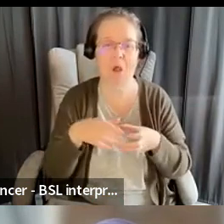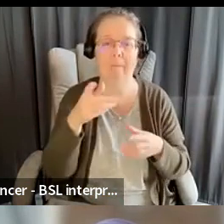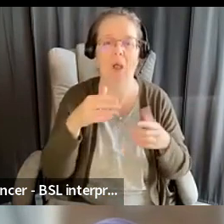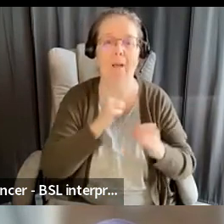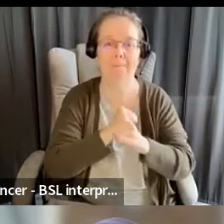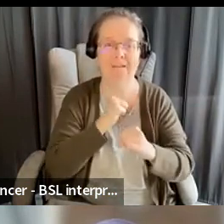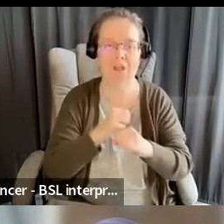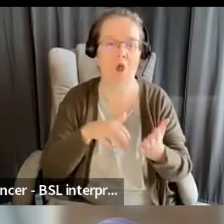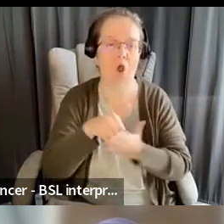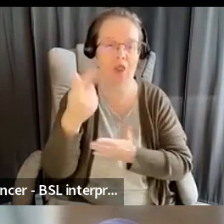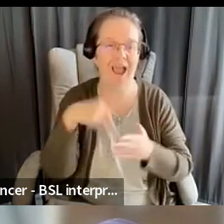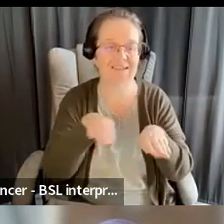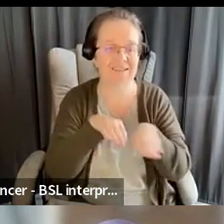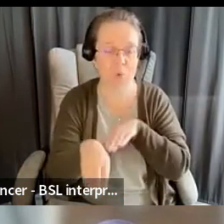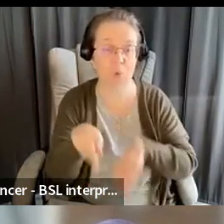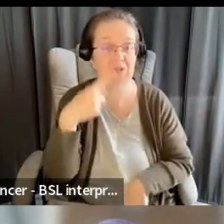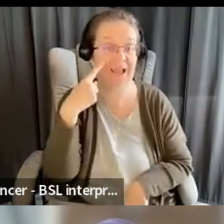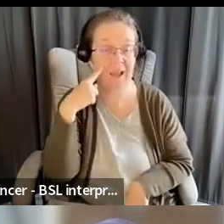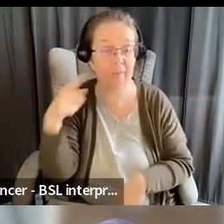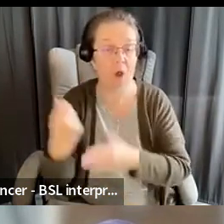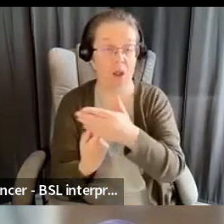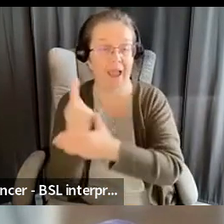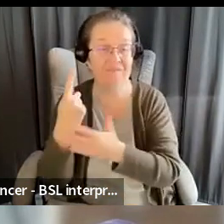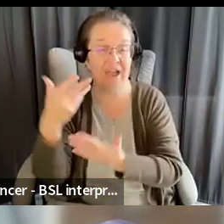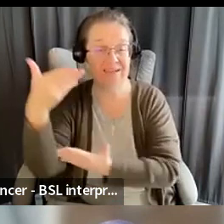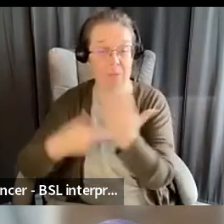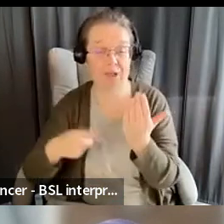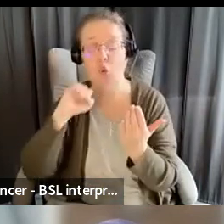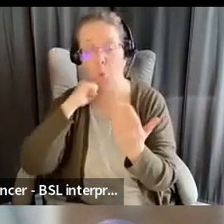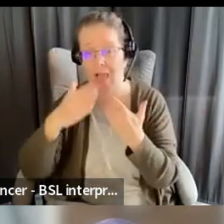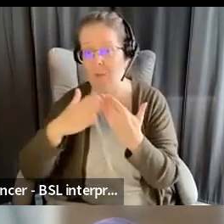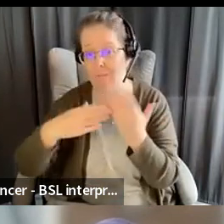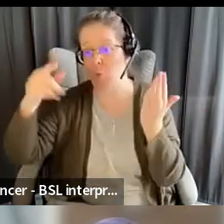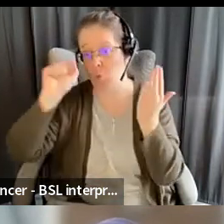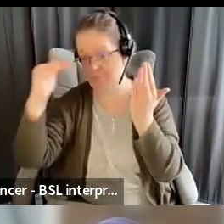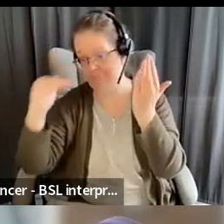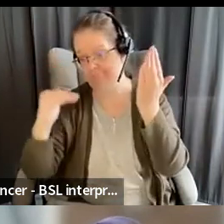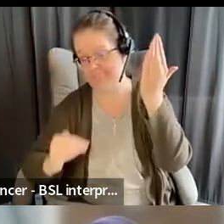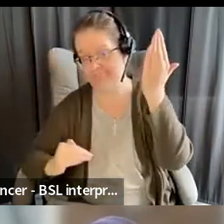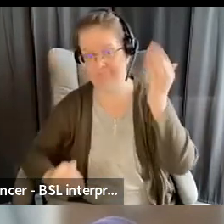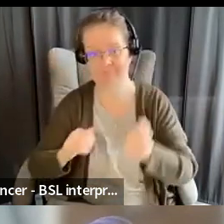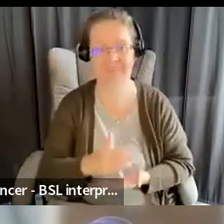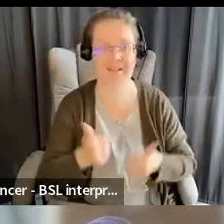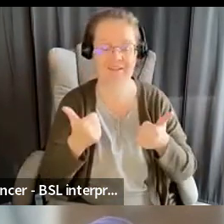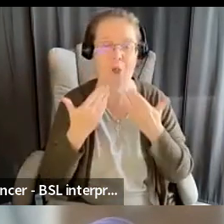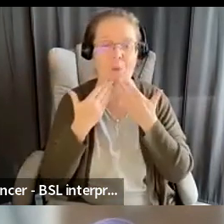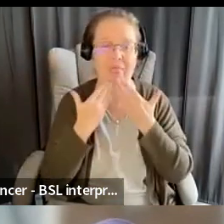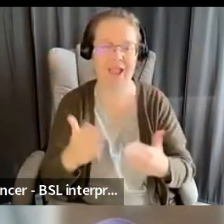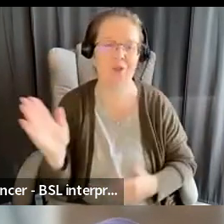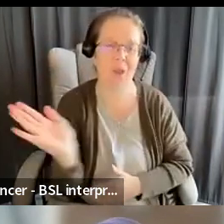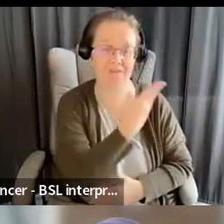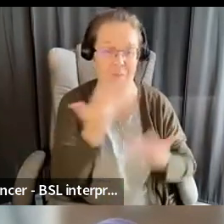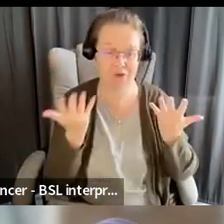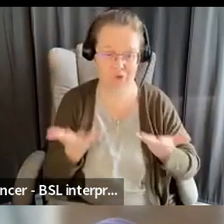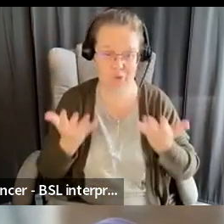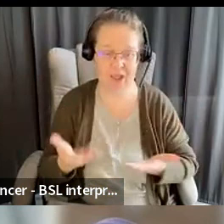join along to that and keep an eye on the events page, because there'll be many, many more events to come going forward. Thank you to everyone today